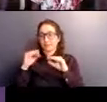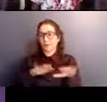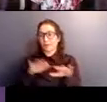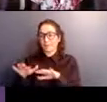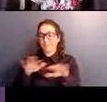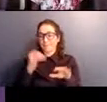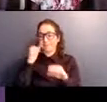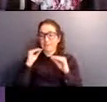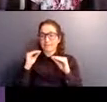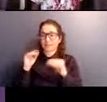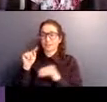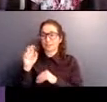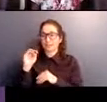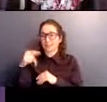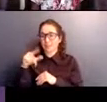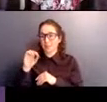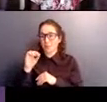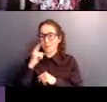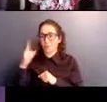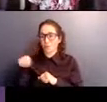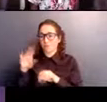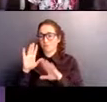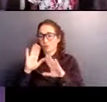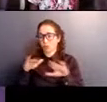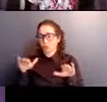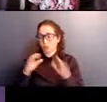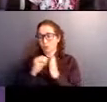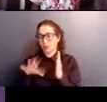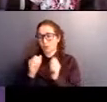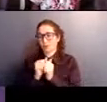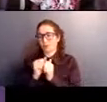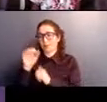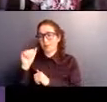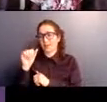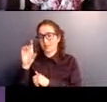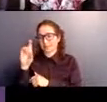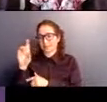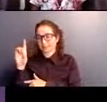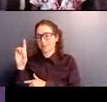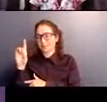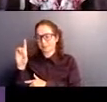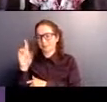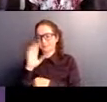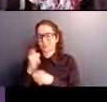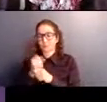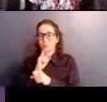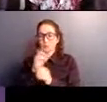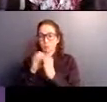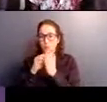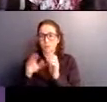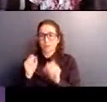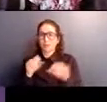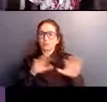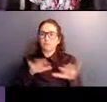or tempo for students with attention deficit disorder, I'm gonna make sure to have the students to move to the beat and